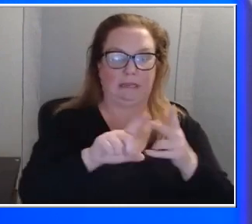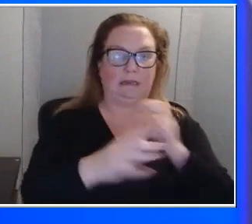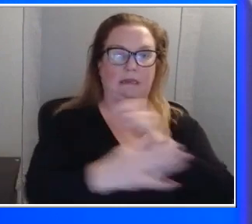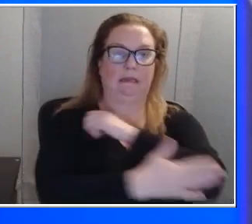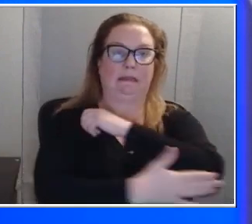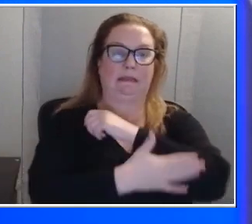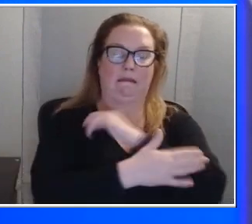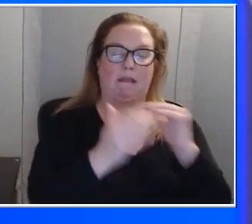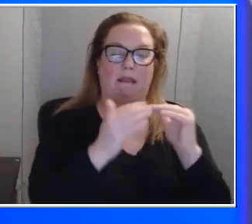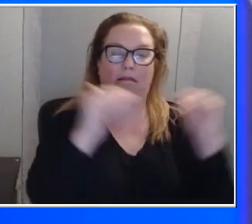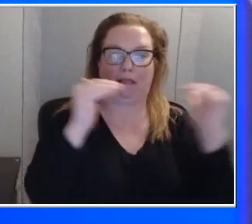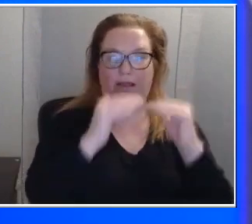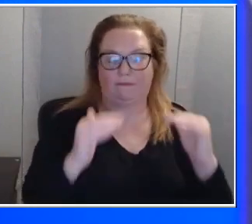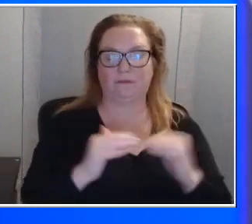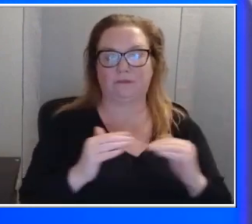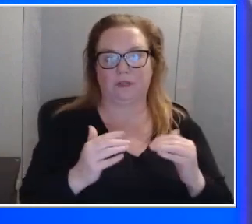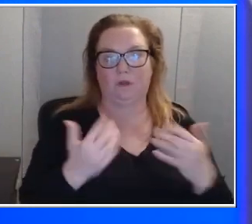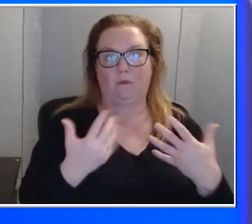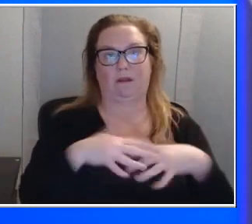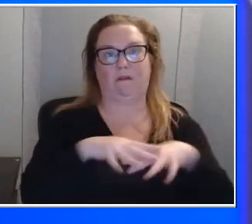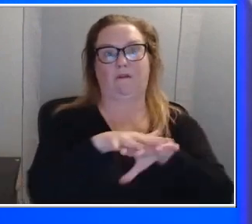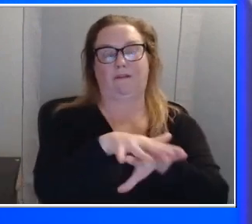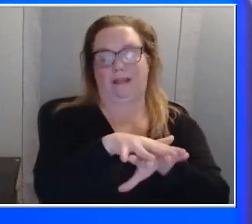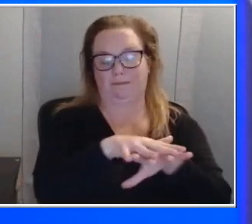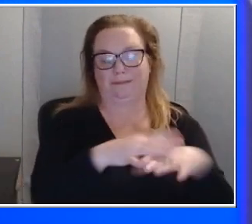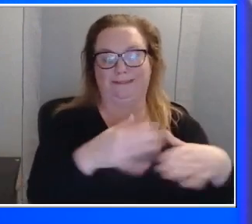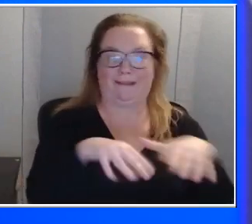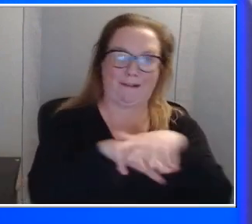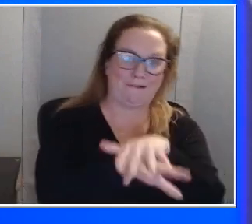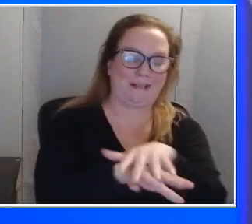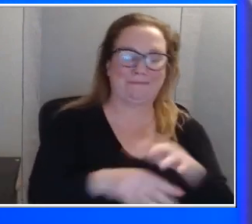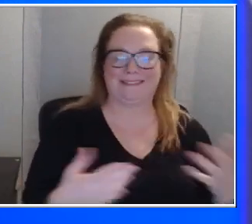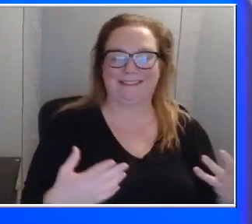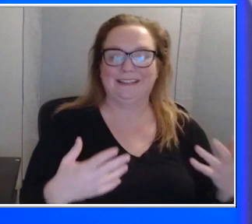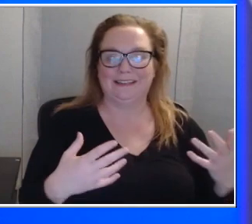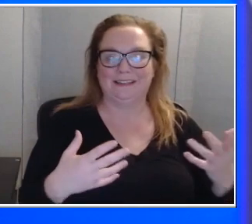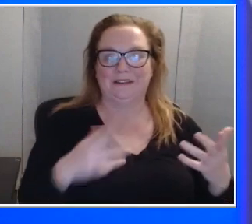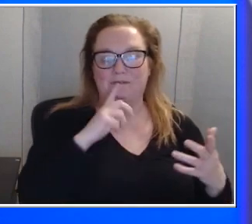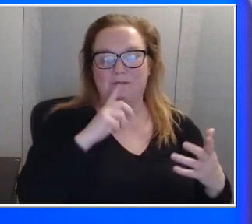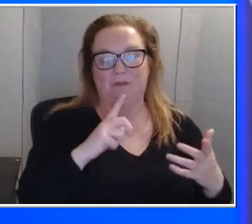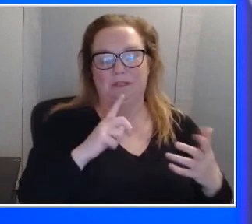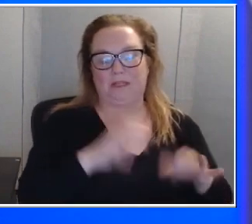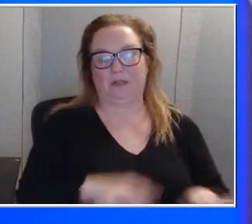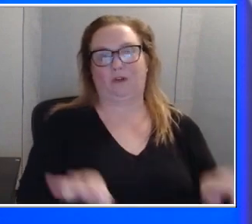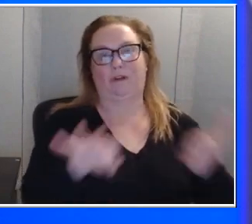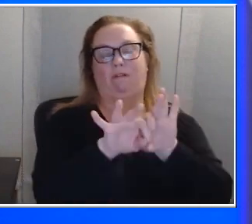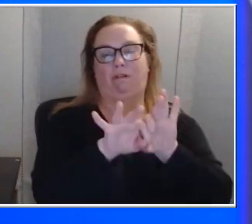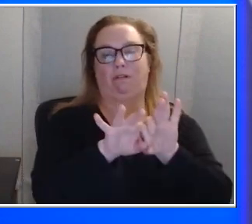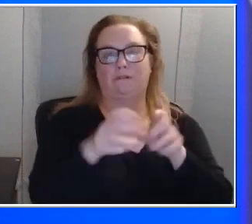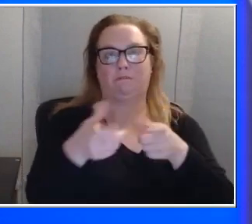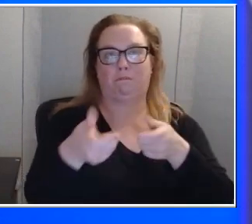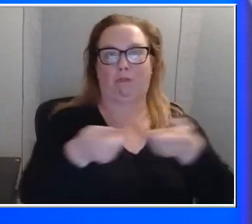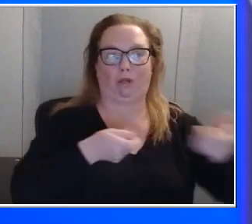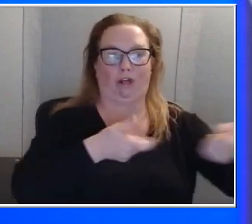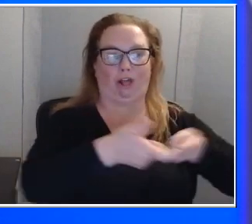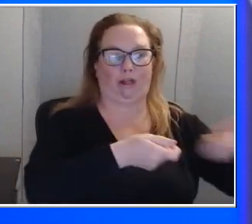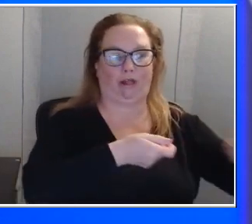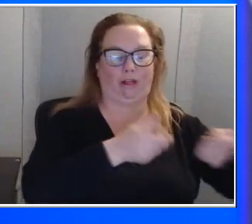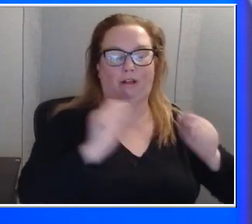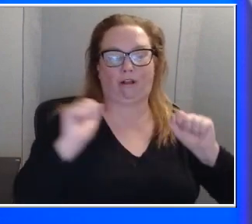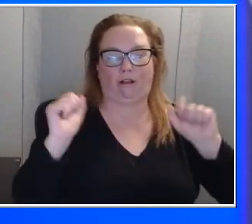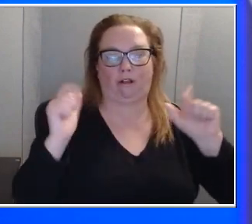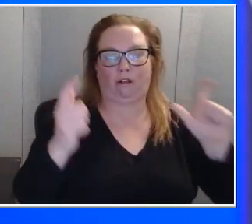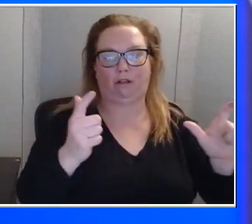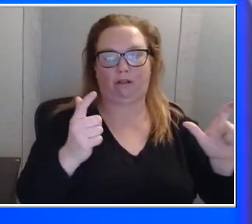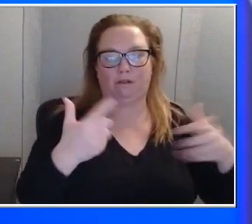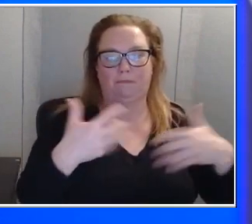levels. And we had overlaps, we had underlaps. And it was really critical to pull the resources together. It was a lot about assembling